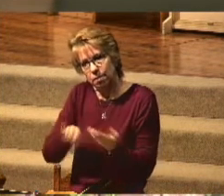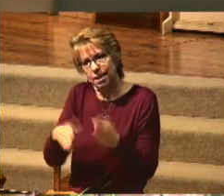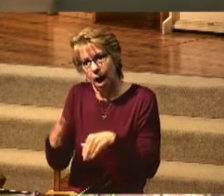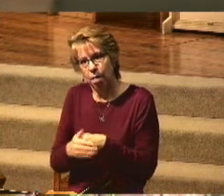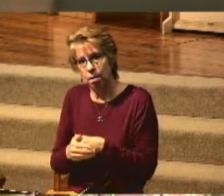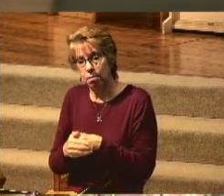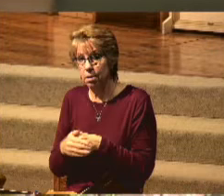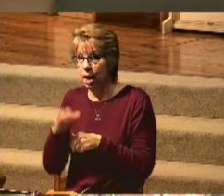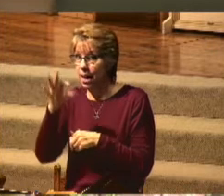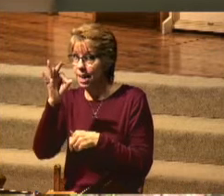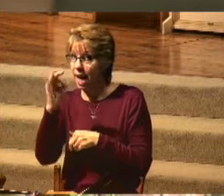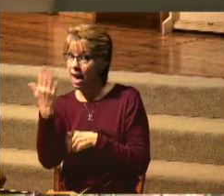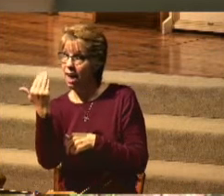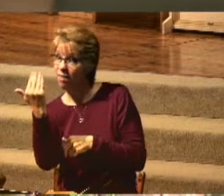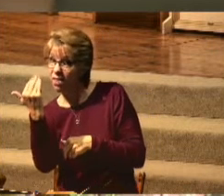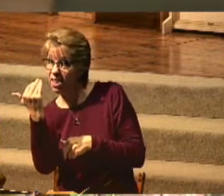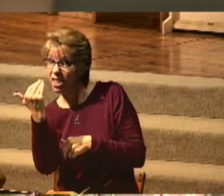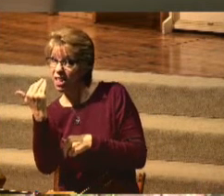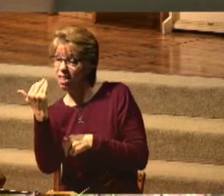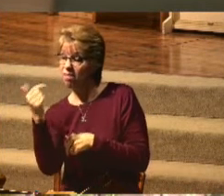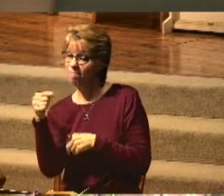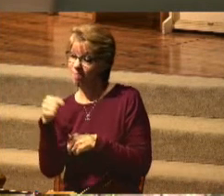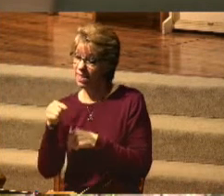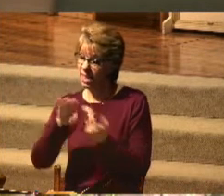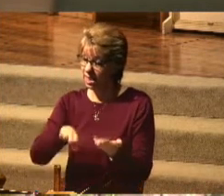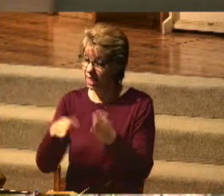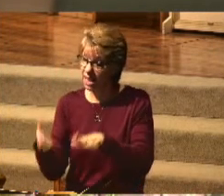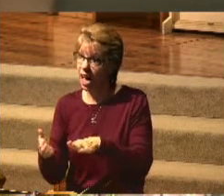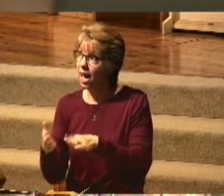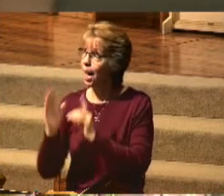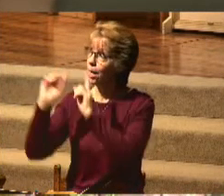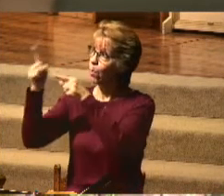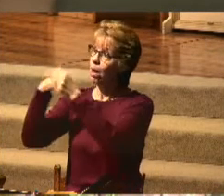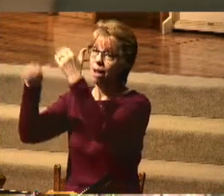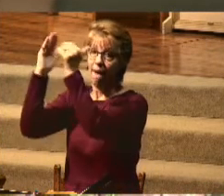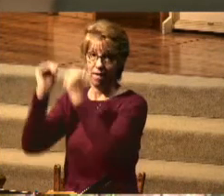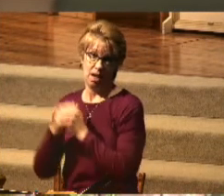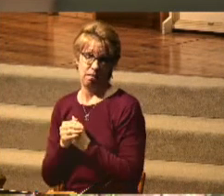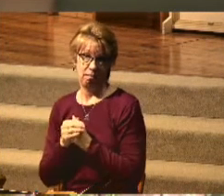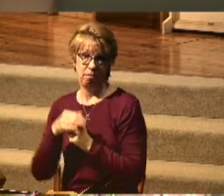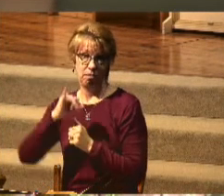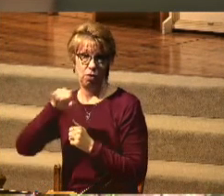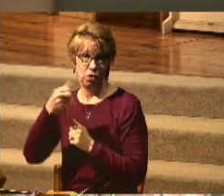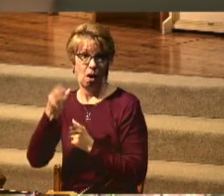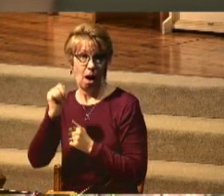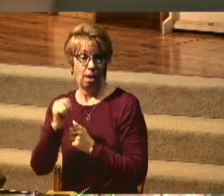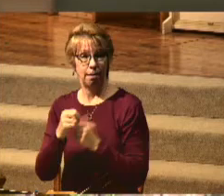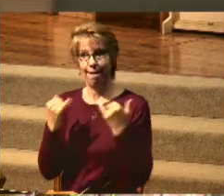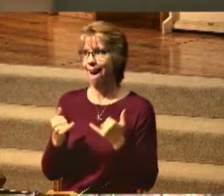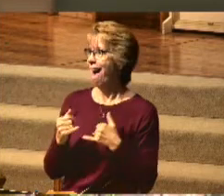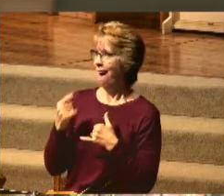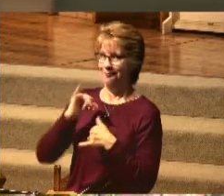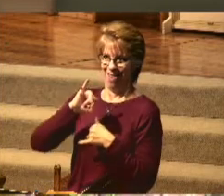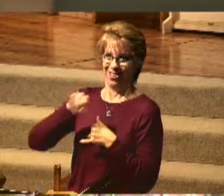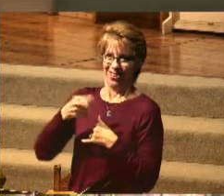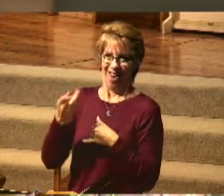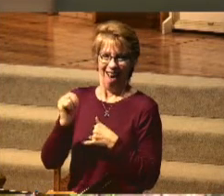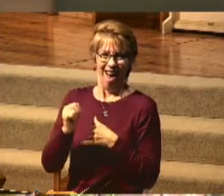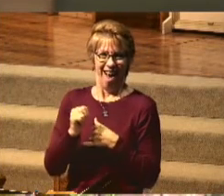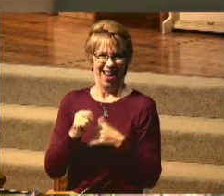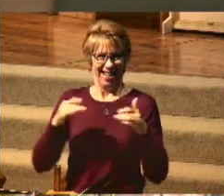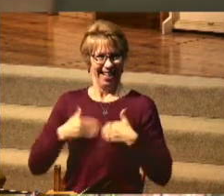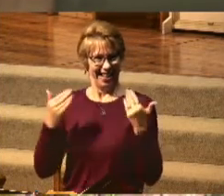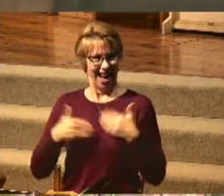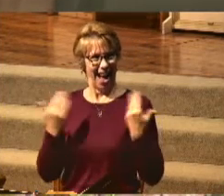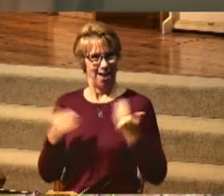9:15, he walked out of this world right into the new world. And he's just happy as he can be today. He's not laying there like